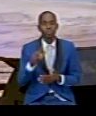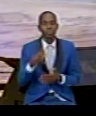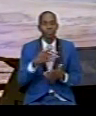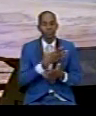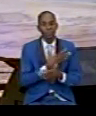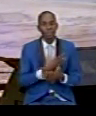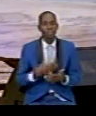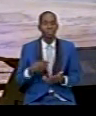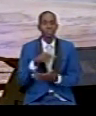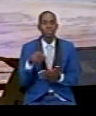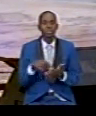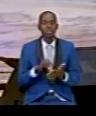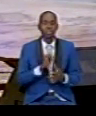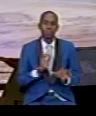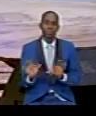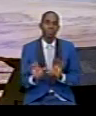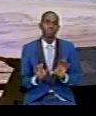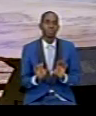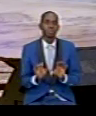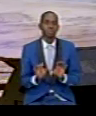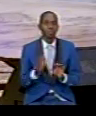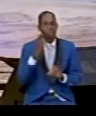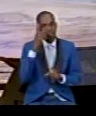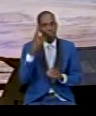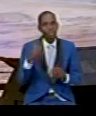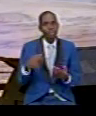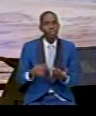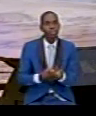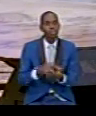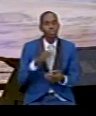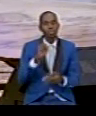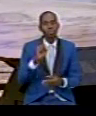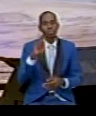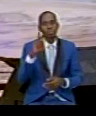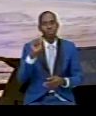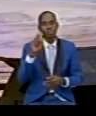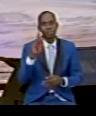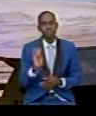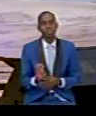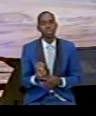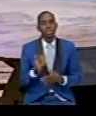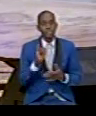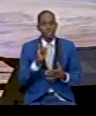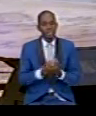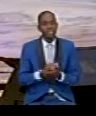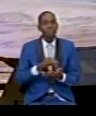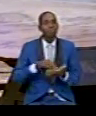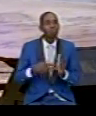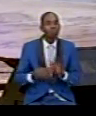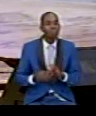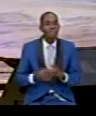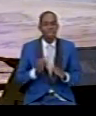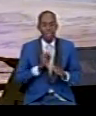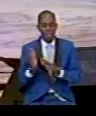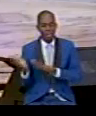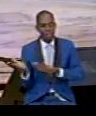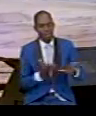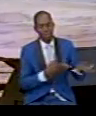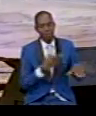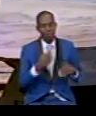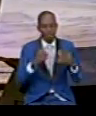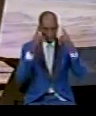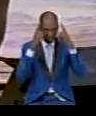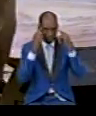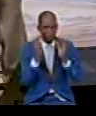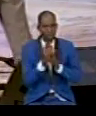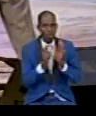us and this I do for the gospel sake that he is I abandon the Mosaic law I